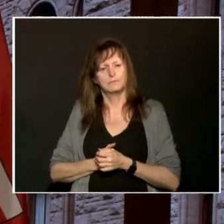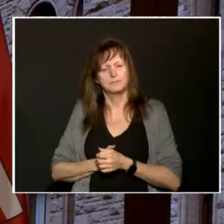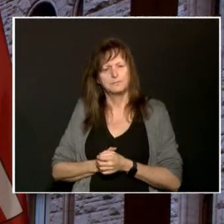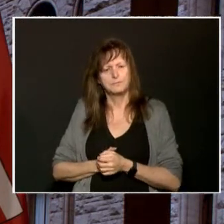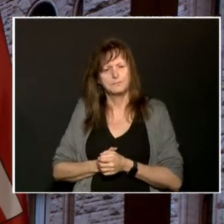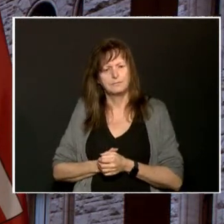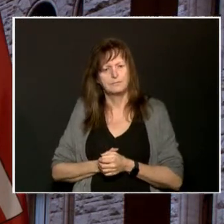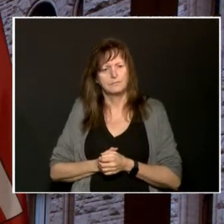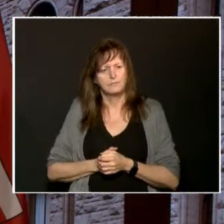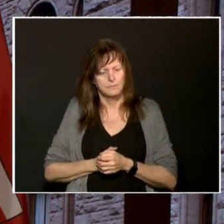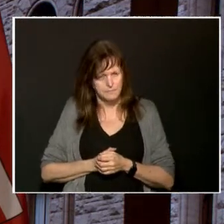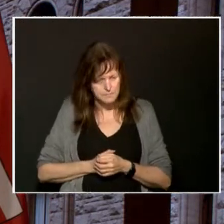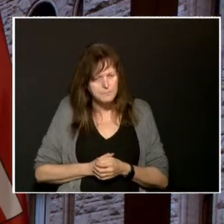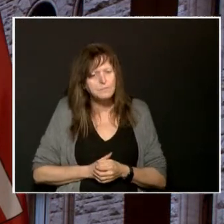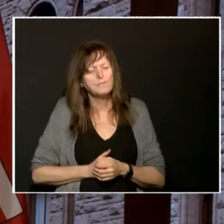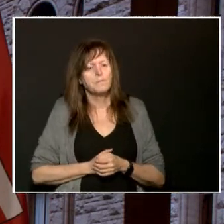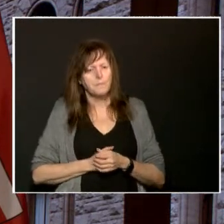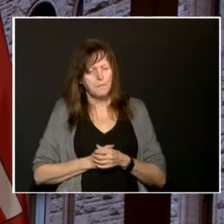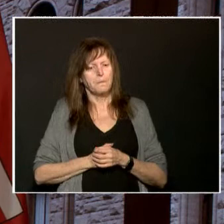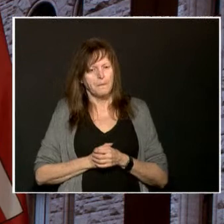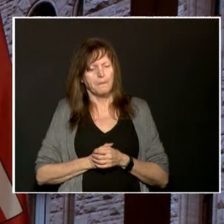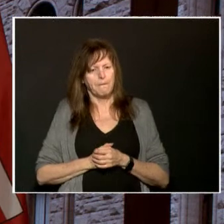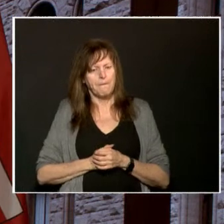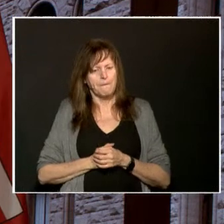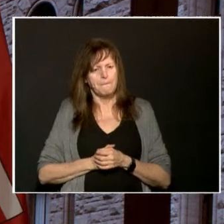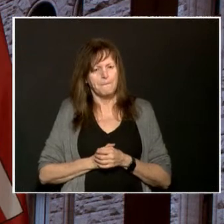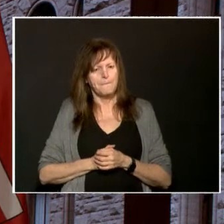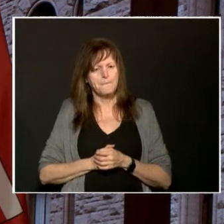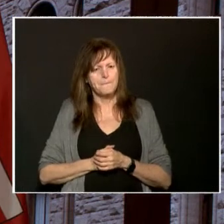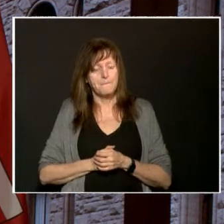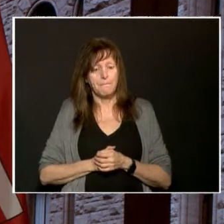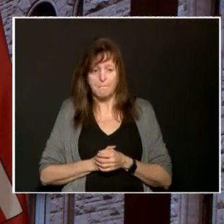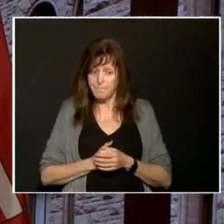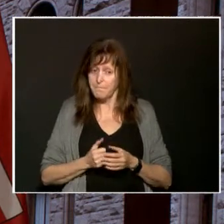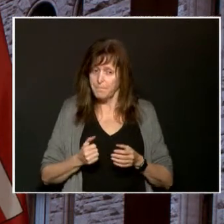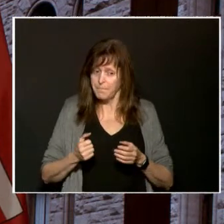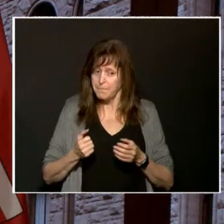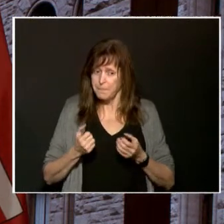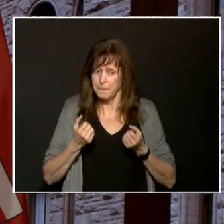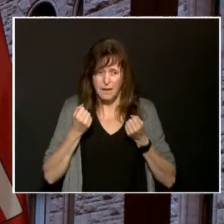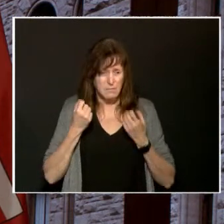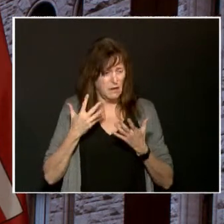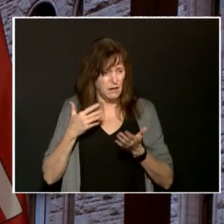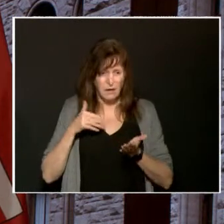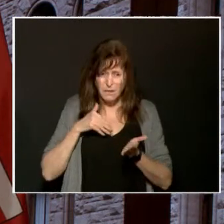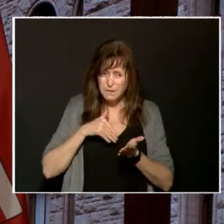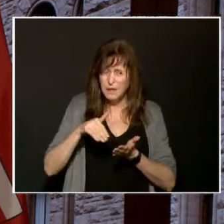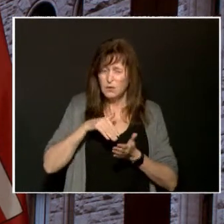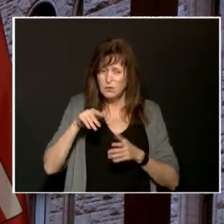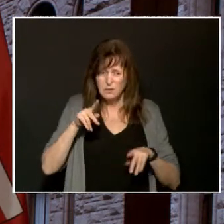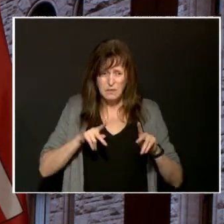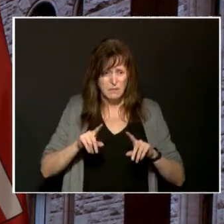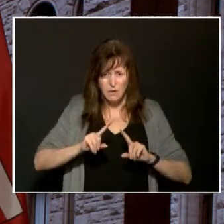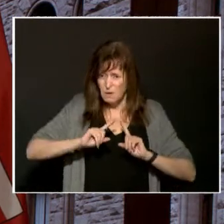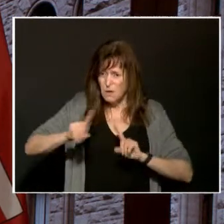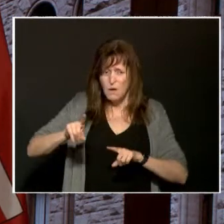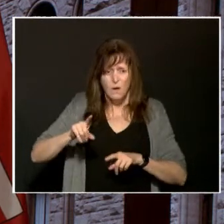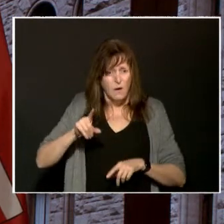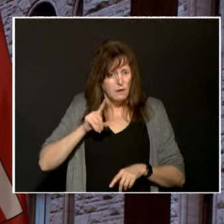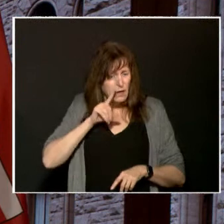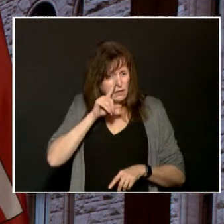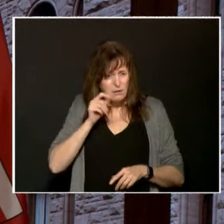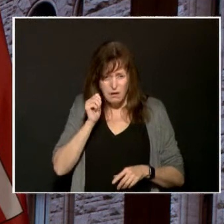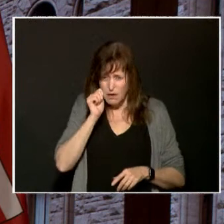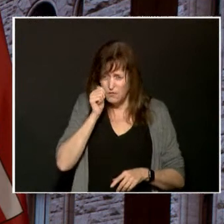I would say, there are still many, many thousands of people being tested every day. And we certainly encourage anybody who